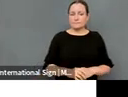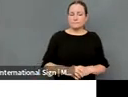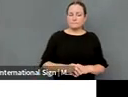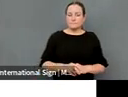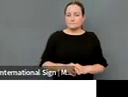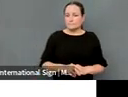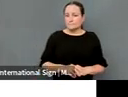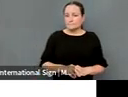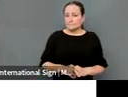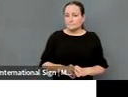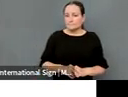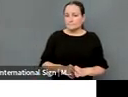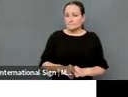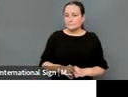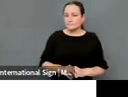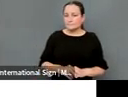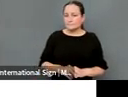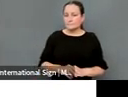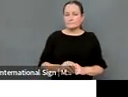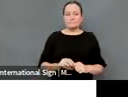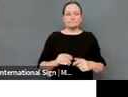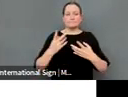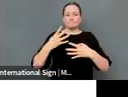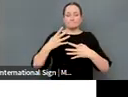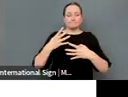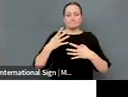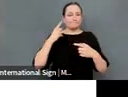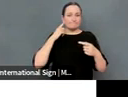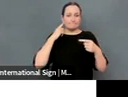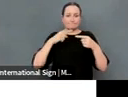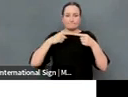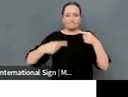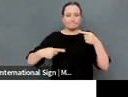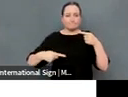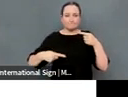2024, this coverage accounts for more than